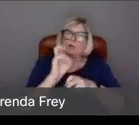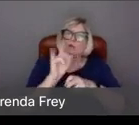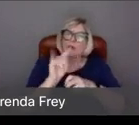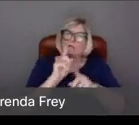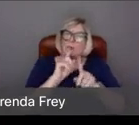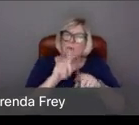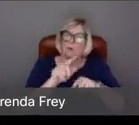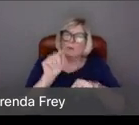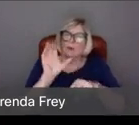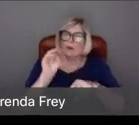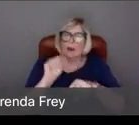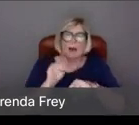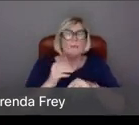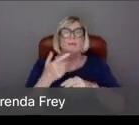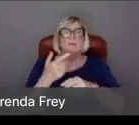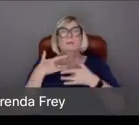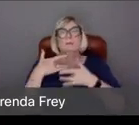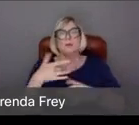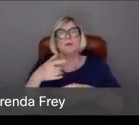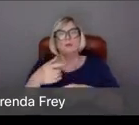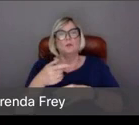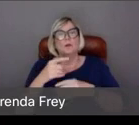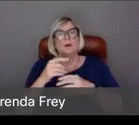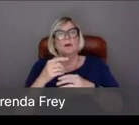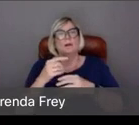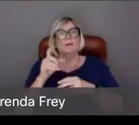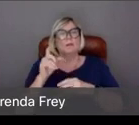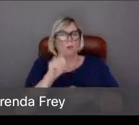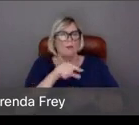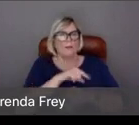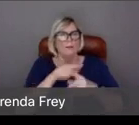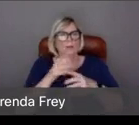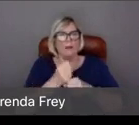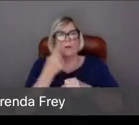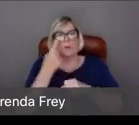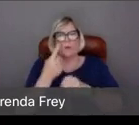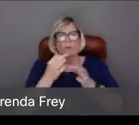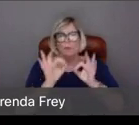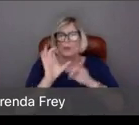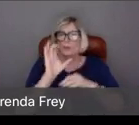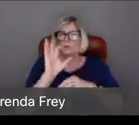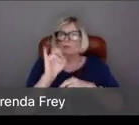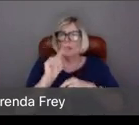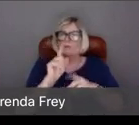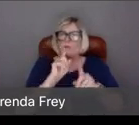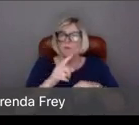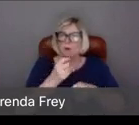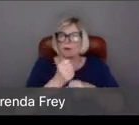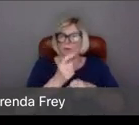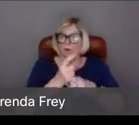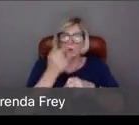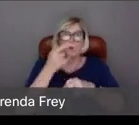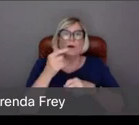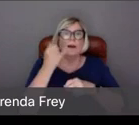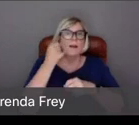you're entitled to receive one free credit report every year. And you can get them more frequently if you fall